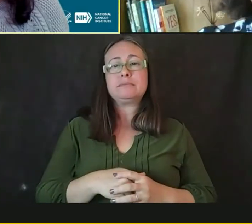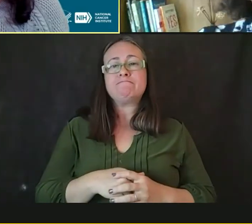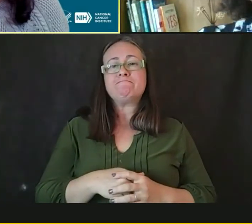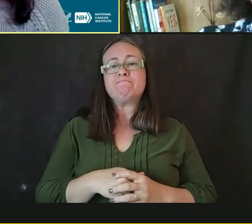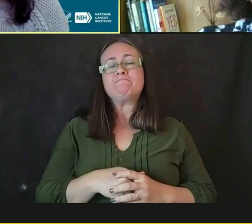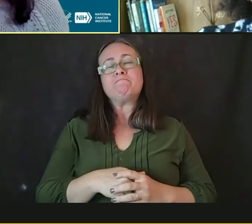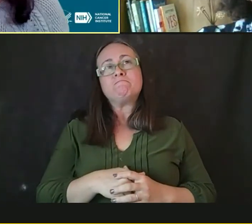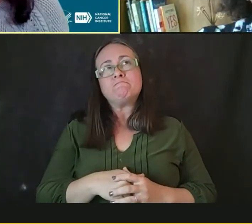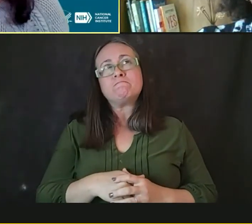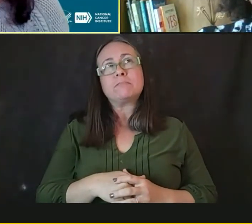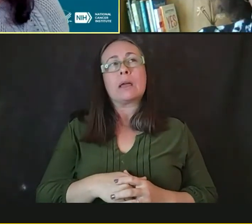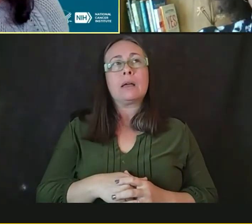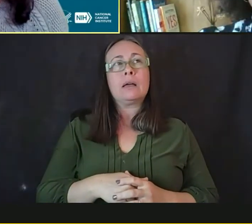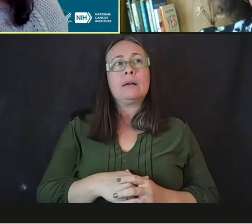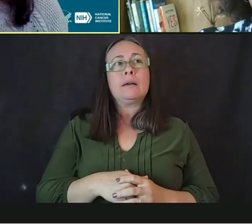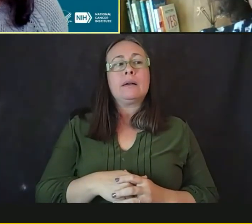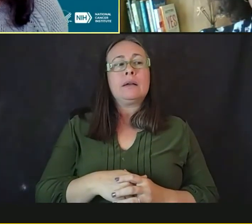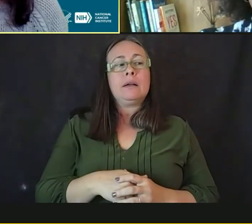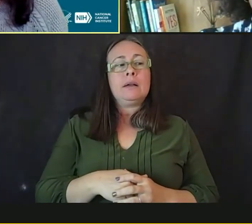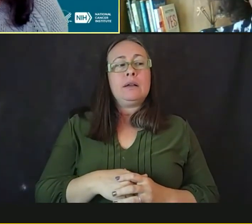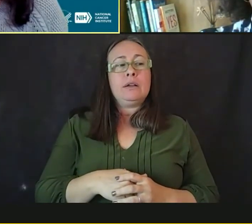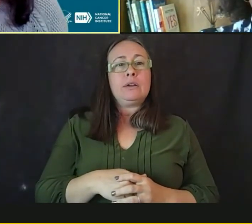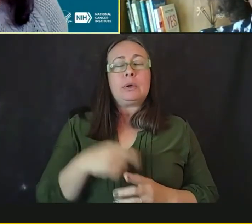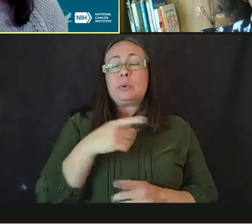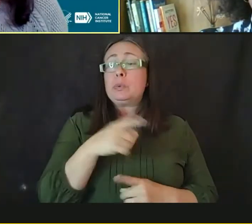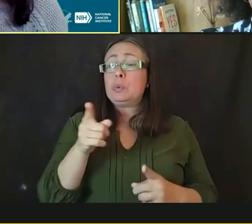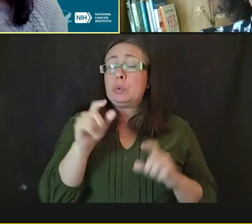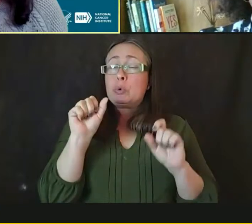say, you certainly could